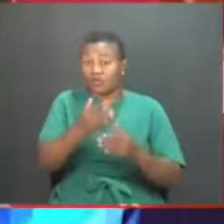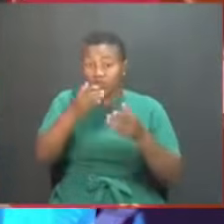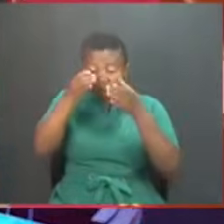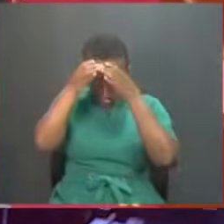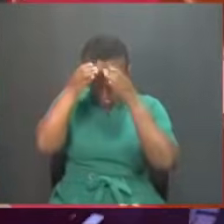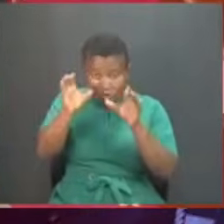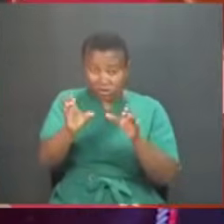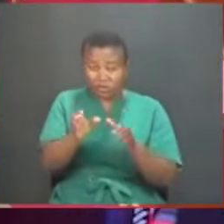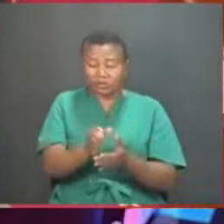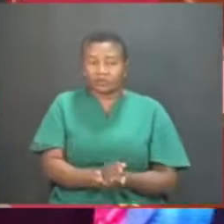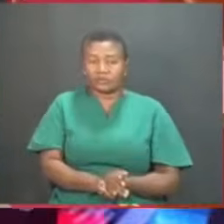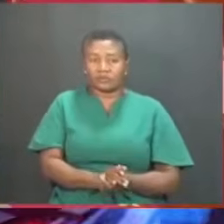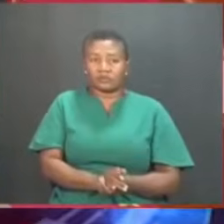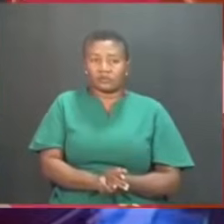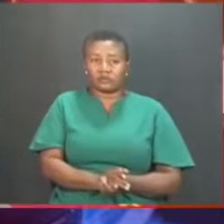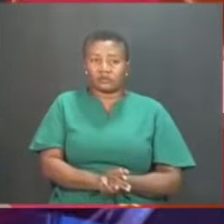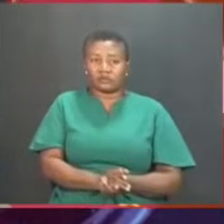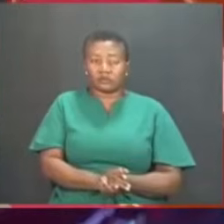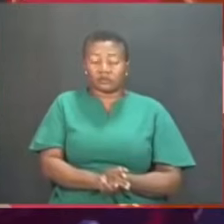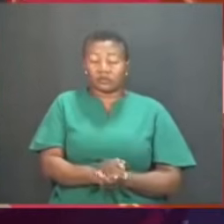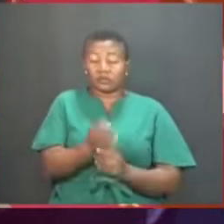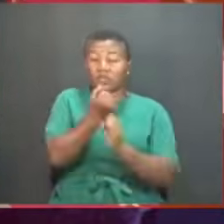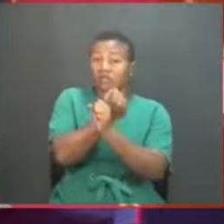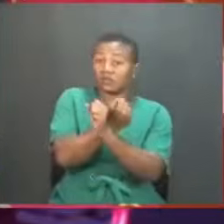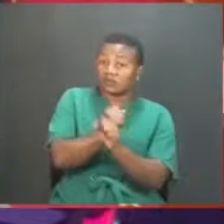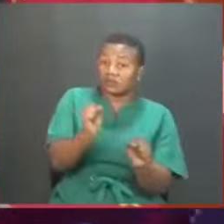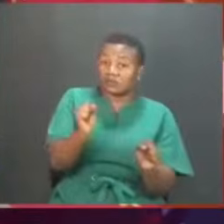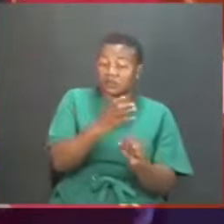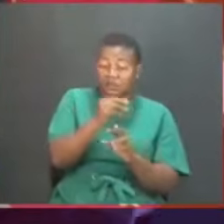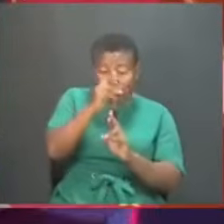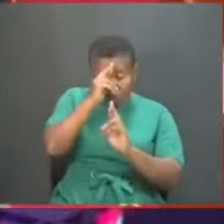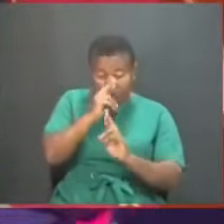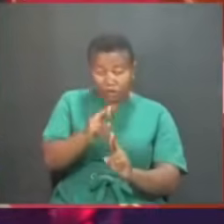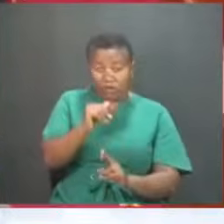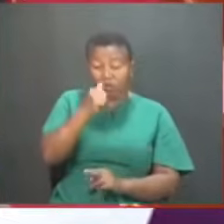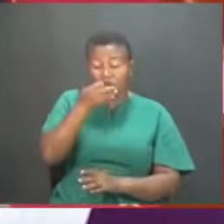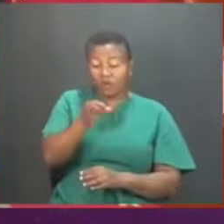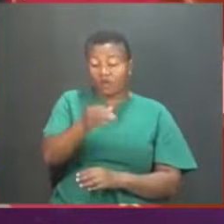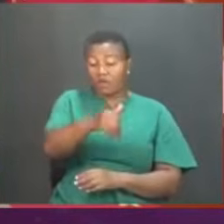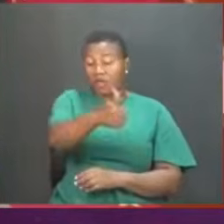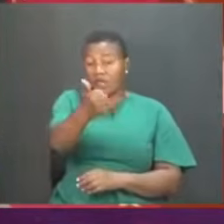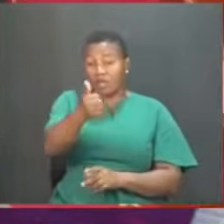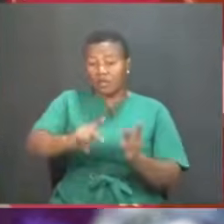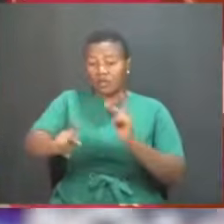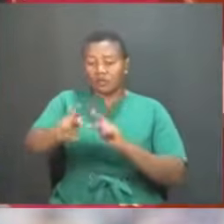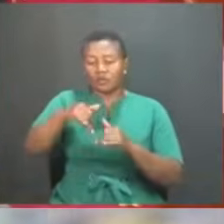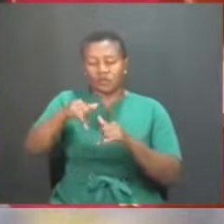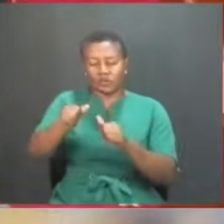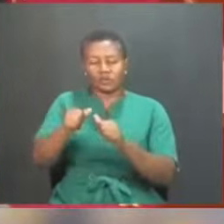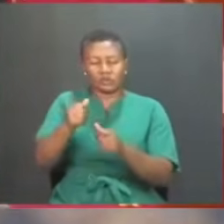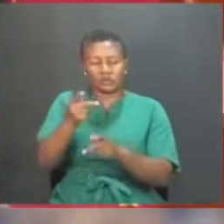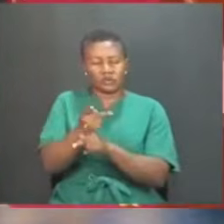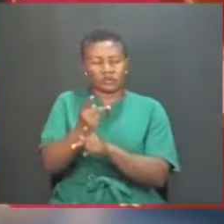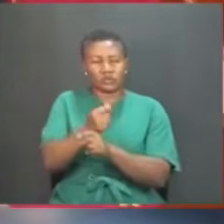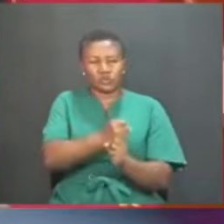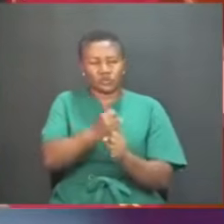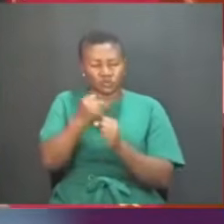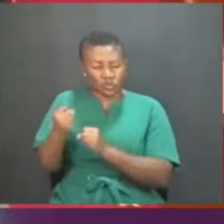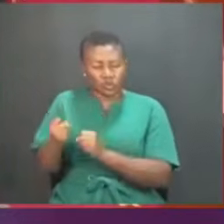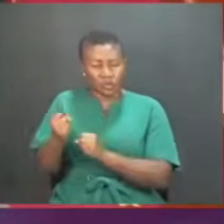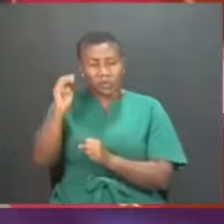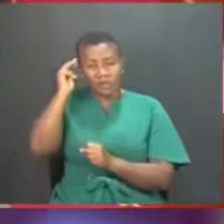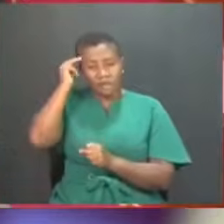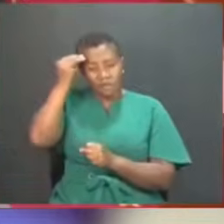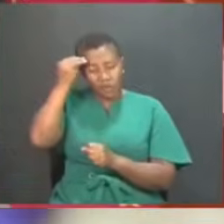Right Honorable Speaker, the safety and dignity of applicants remains paramount, and the ministry will take every step